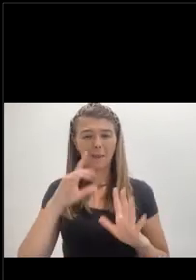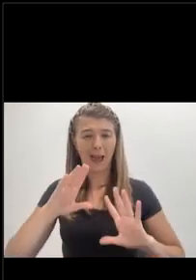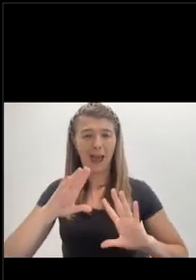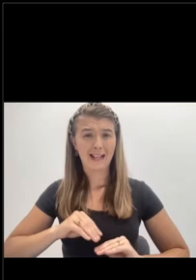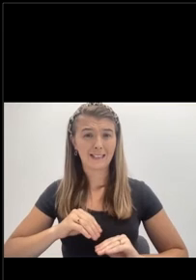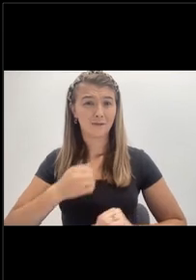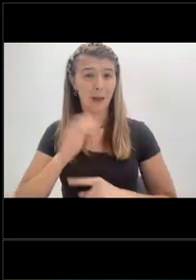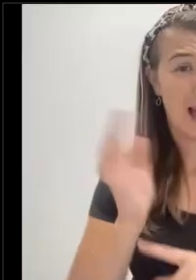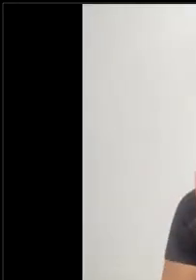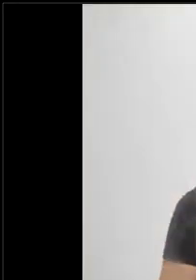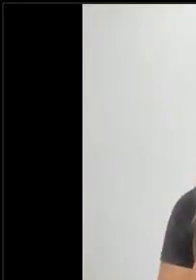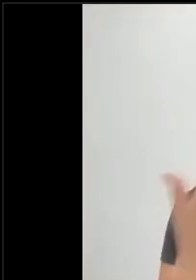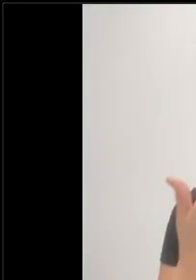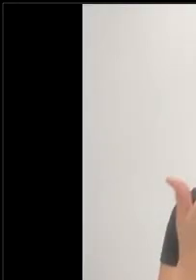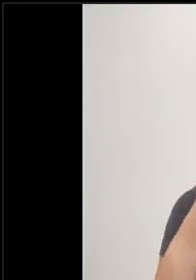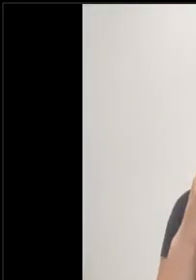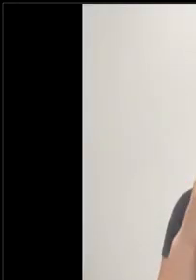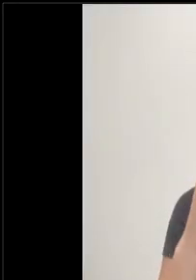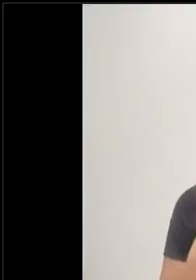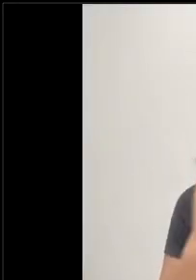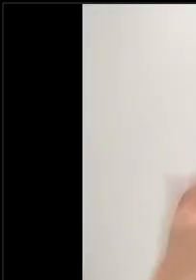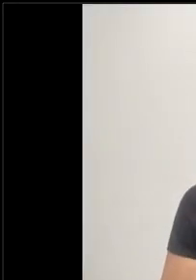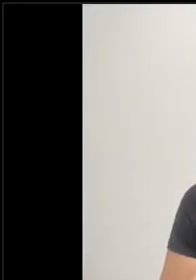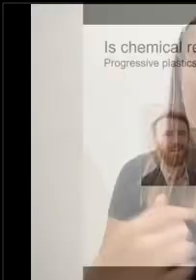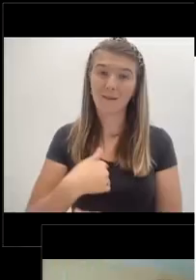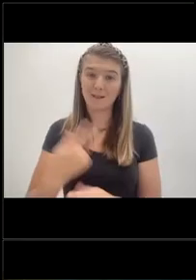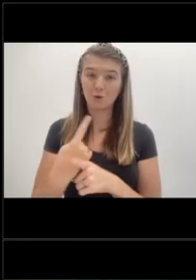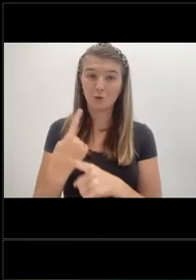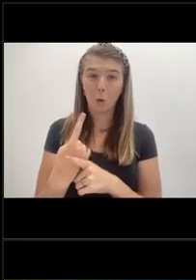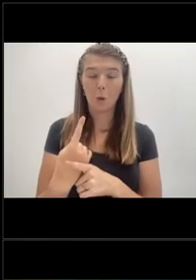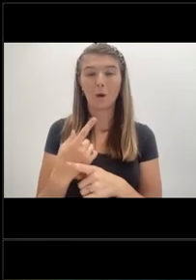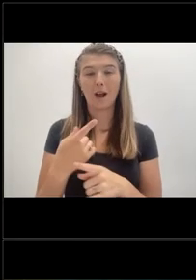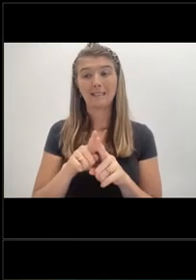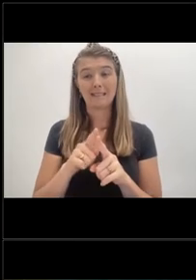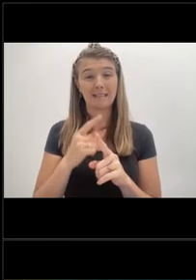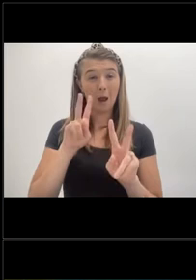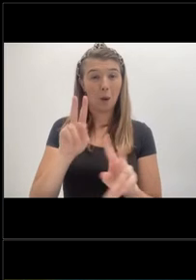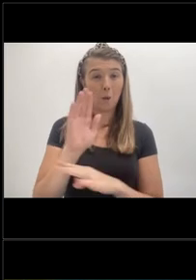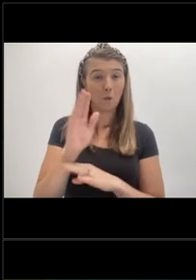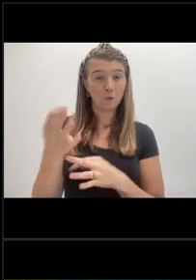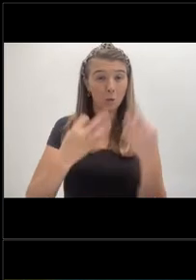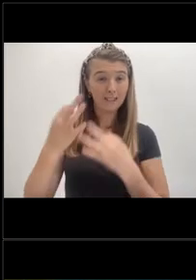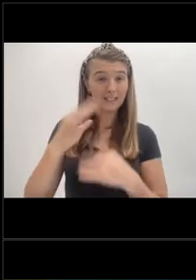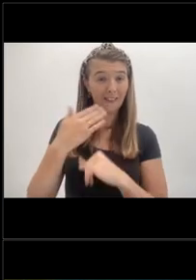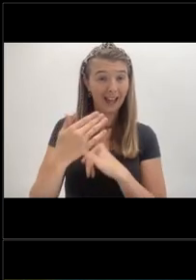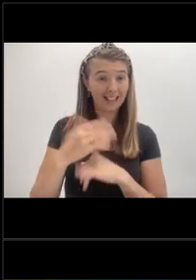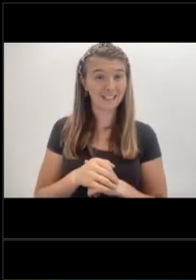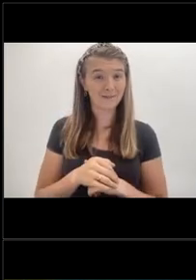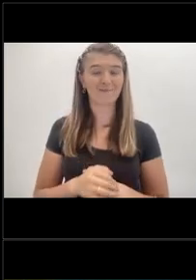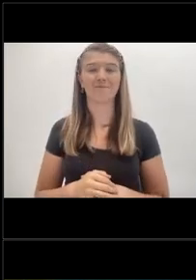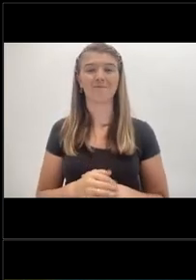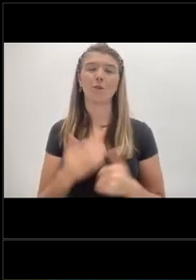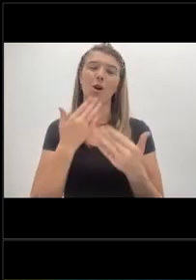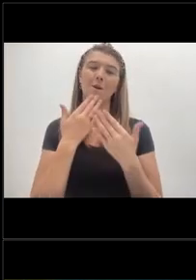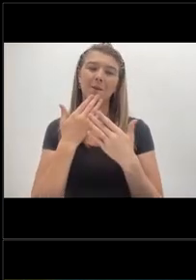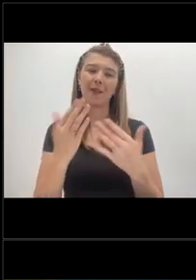much for listening. Thank you very much for inviting me to talk, Cathy. And I look forward to any questions at the end. Brilliant. Thanks so much,